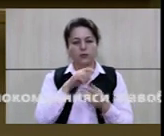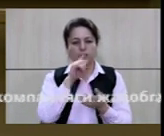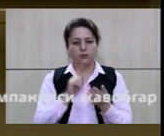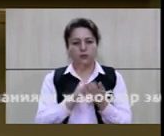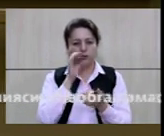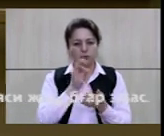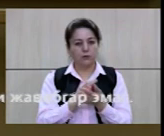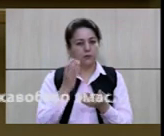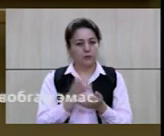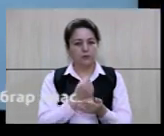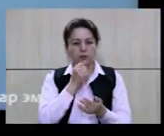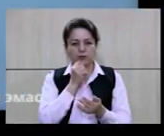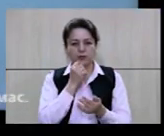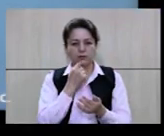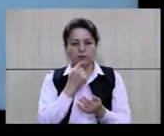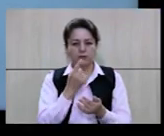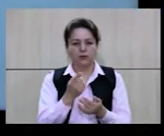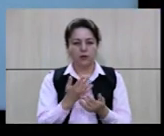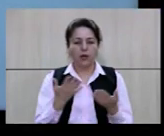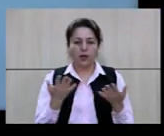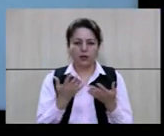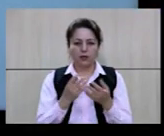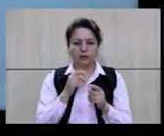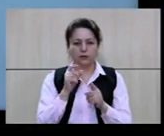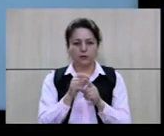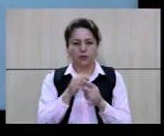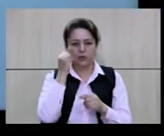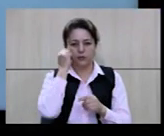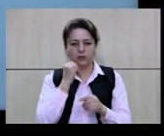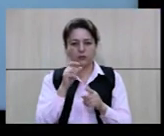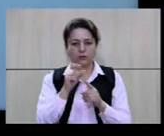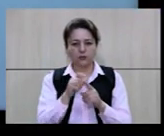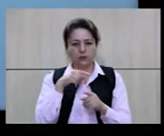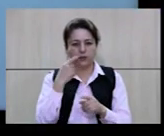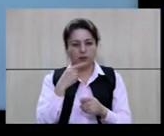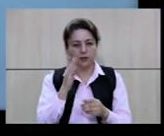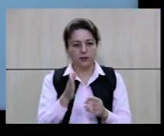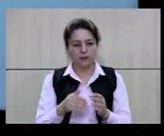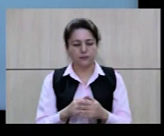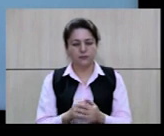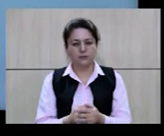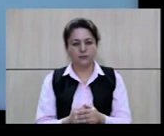javob toping-chi. Qanday so'zlar eskirgan so'zlar deyiladi?